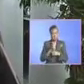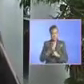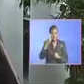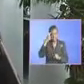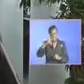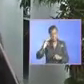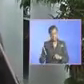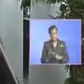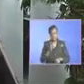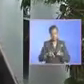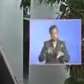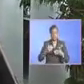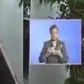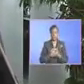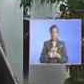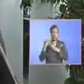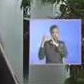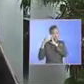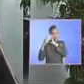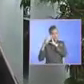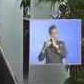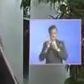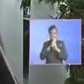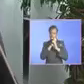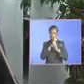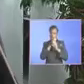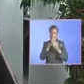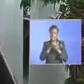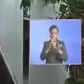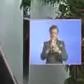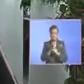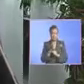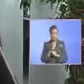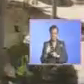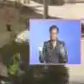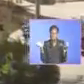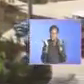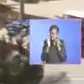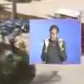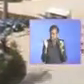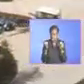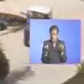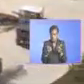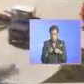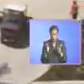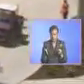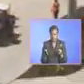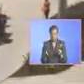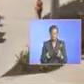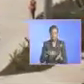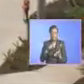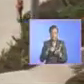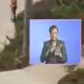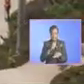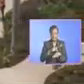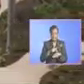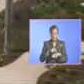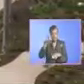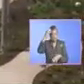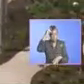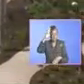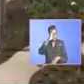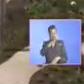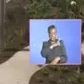hotel, advertise it, get them there, and nothing's open. At this stage, Minister de Aguilar says,